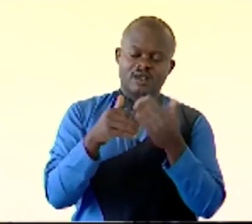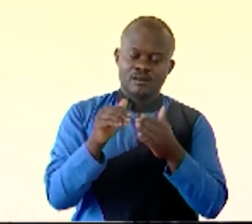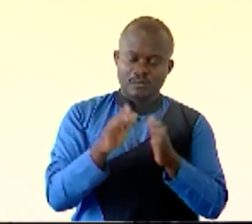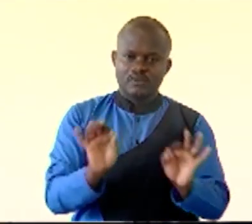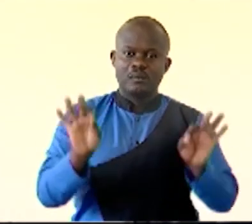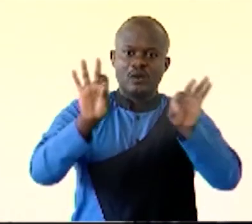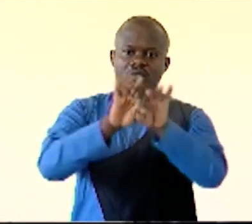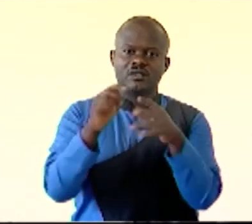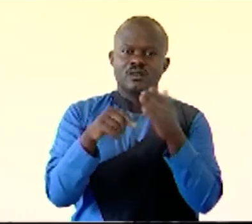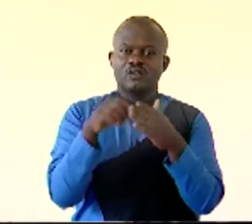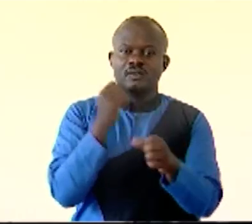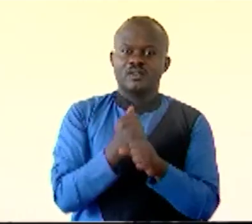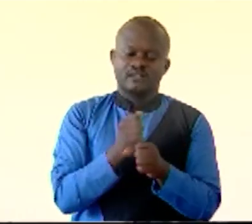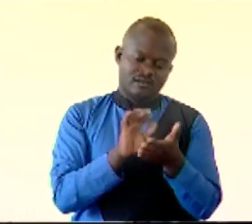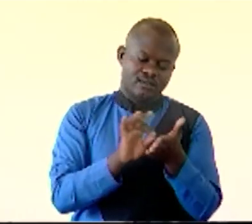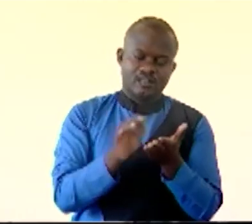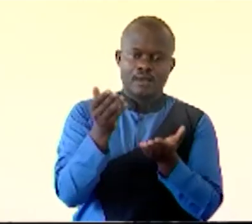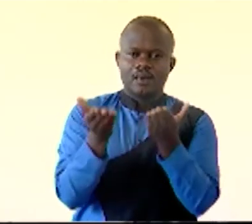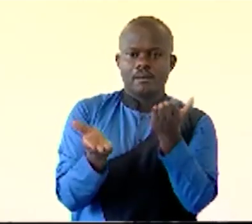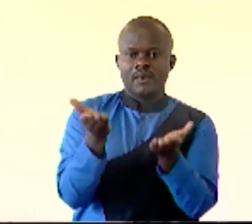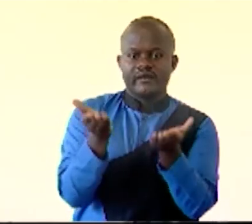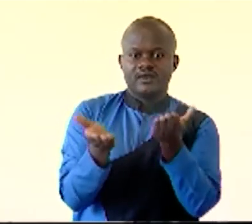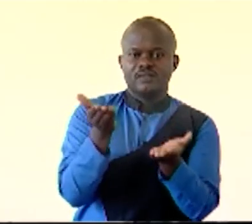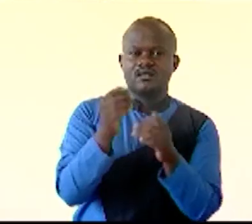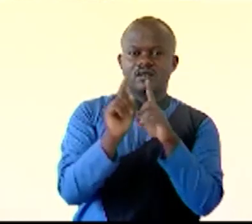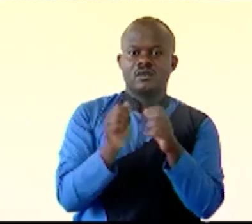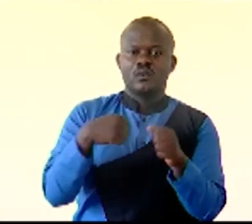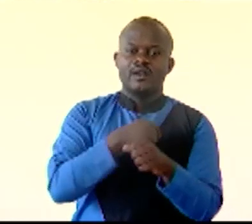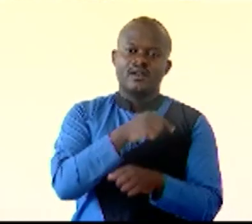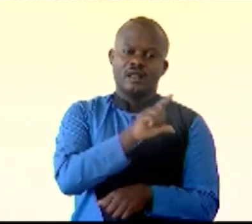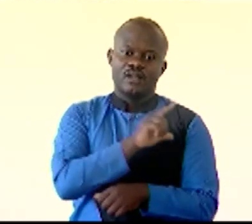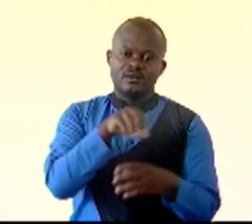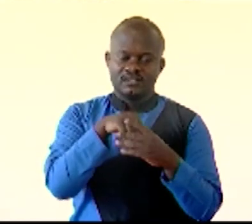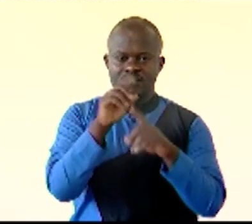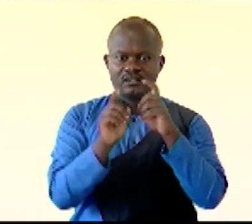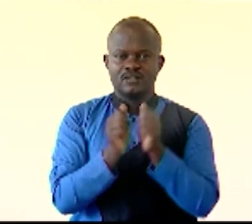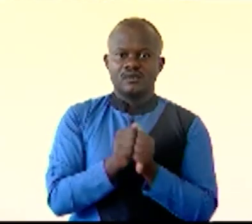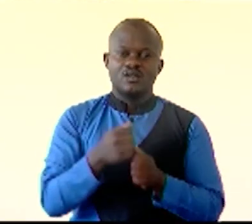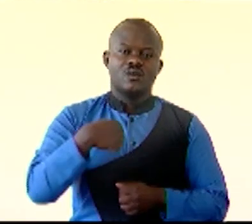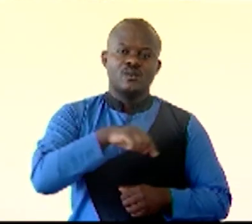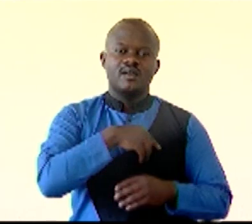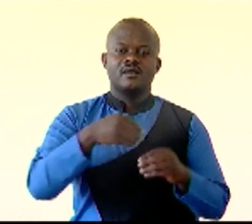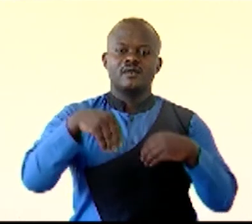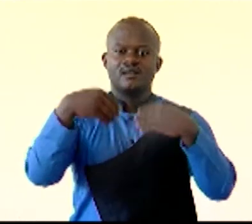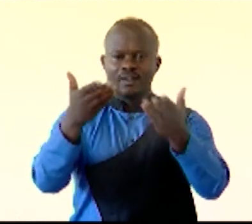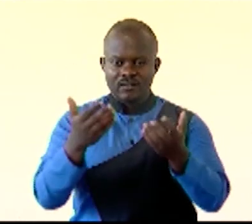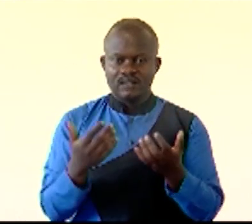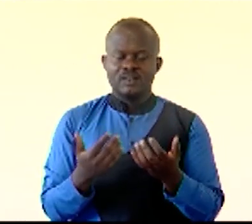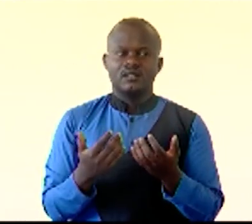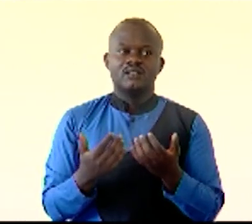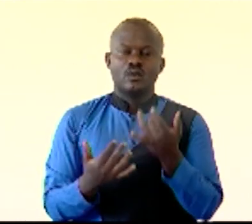to be done is to write a balanced equation. So we are lucky in this question. We have been given a hint, that